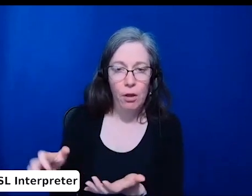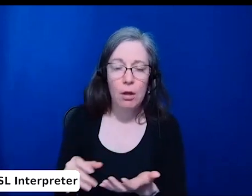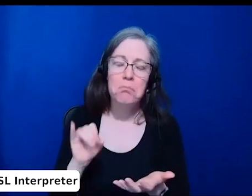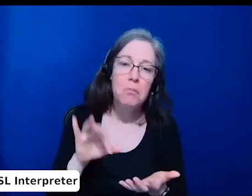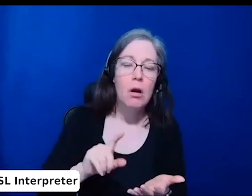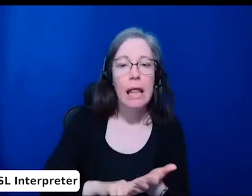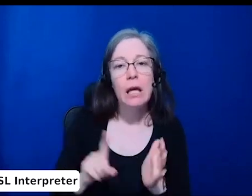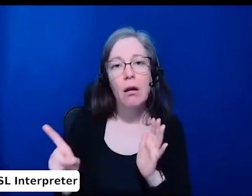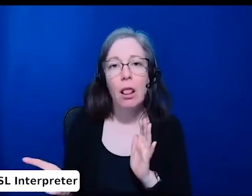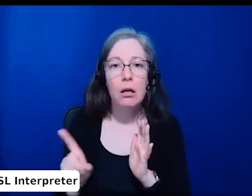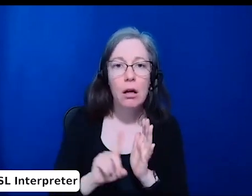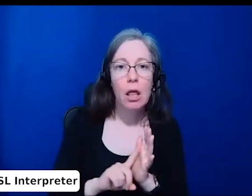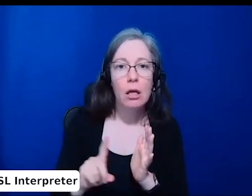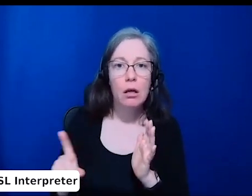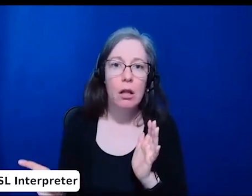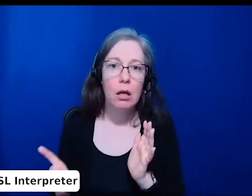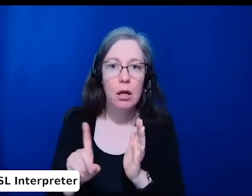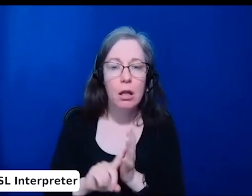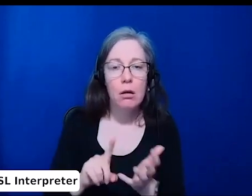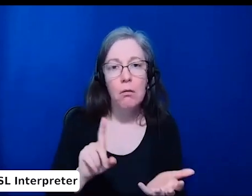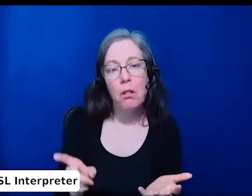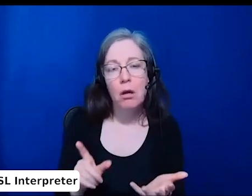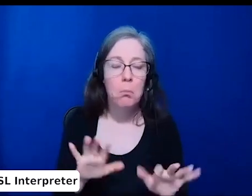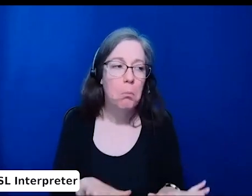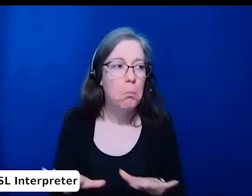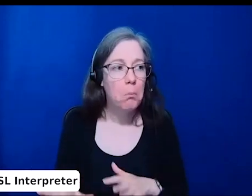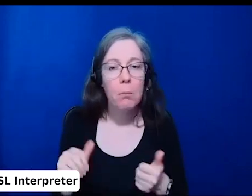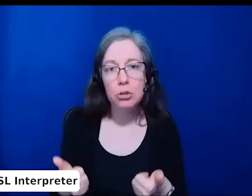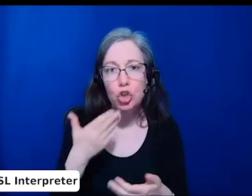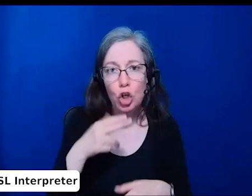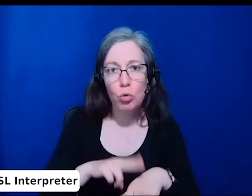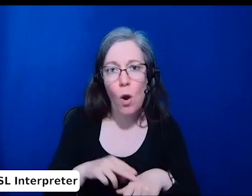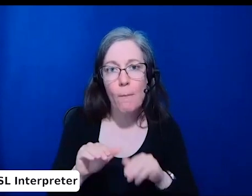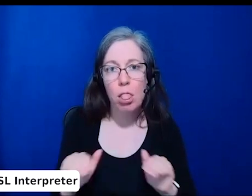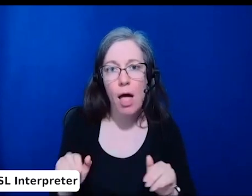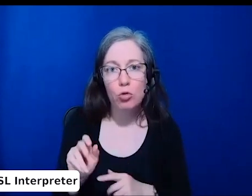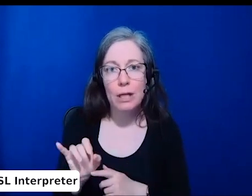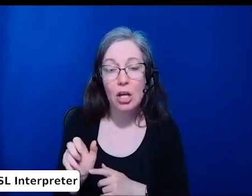click faster. This is a very well-established use of data sonification.